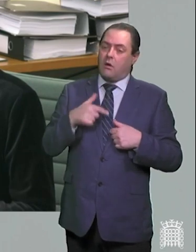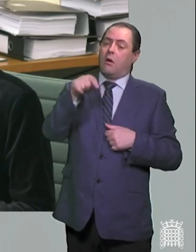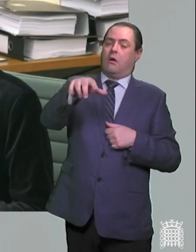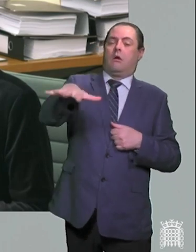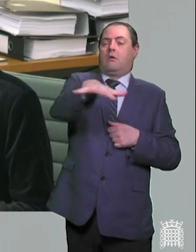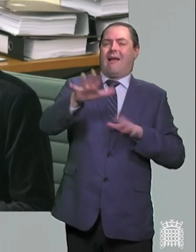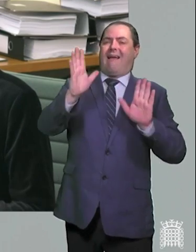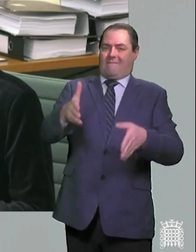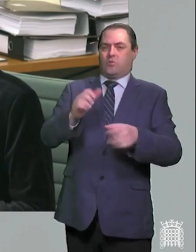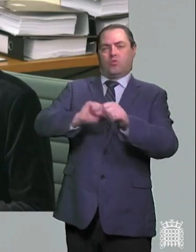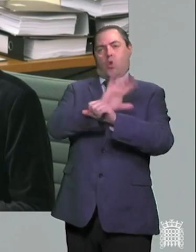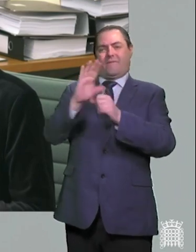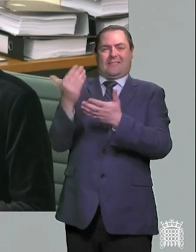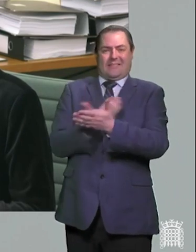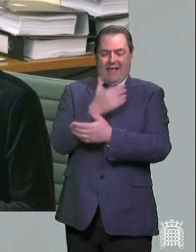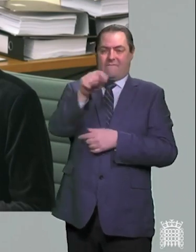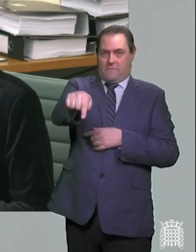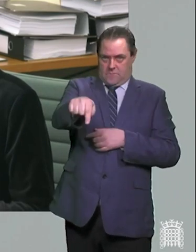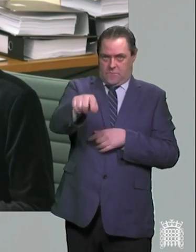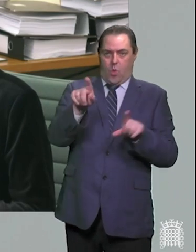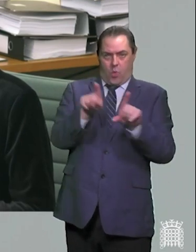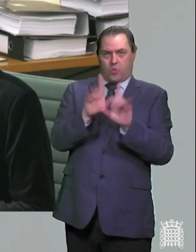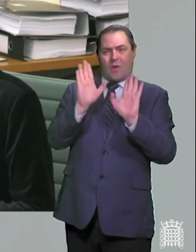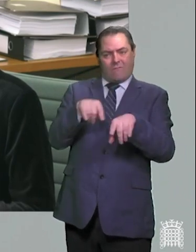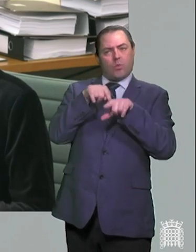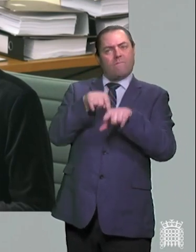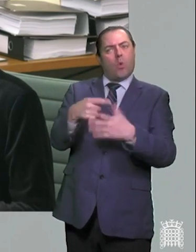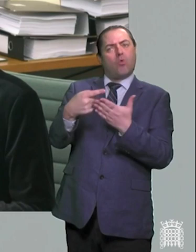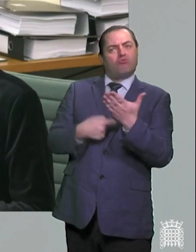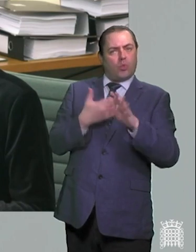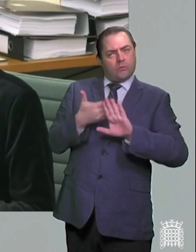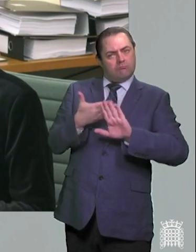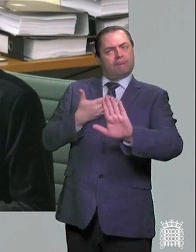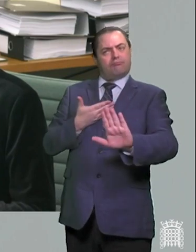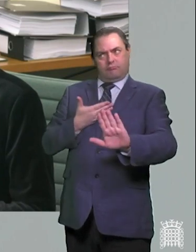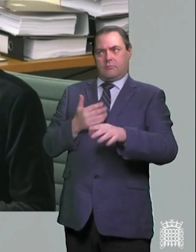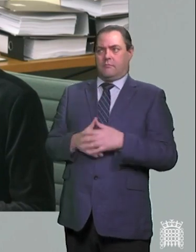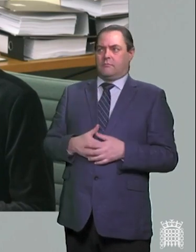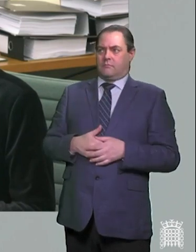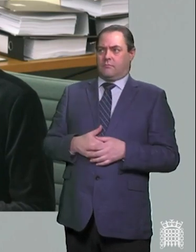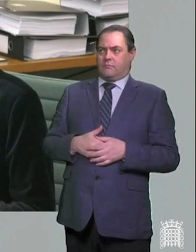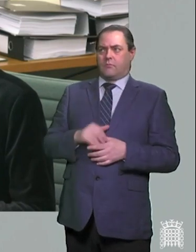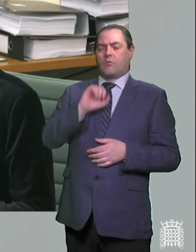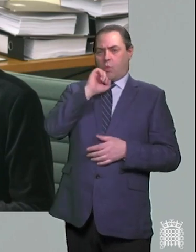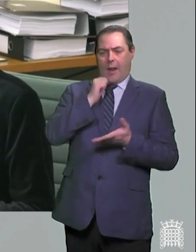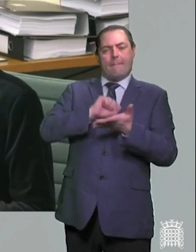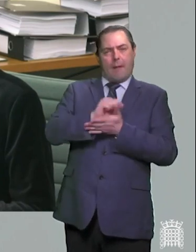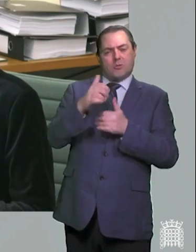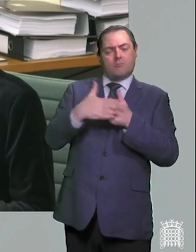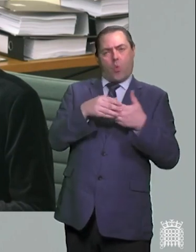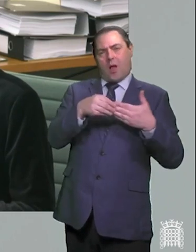is COVID secure and that you observe the rules on social distancing." We are publishing further guidance on